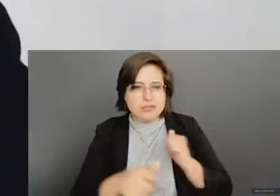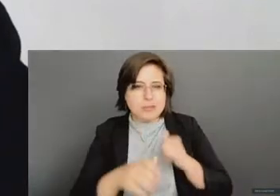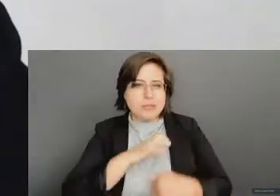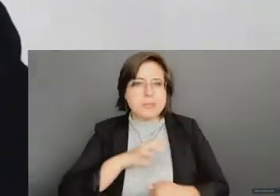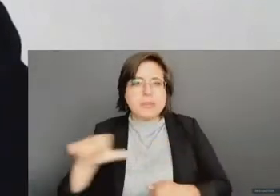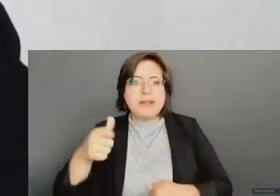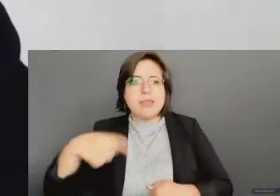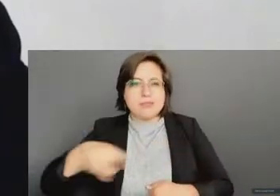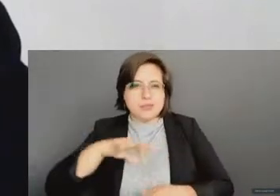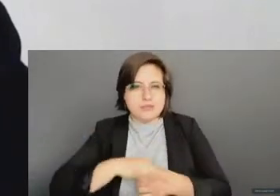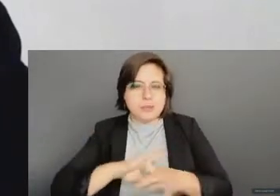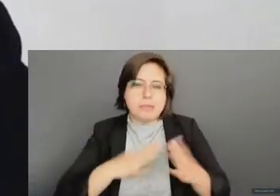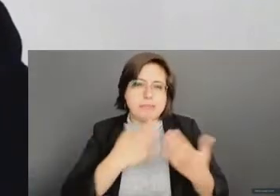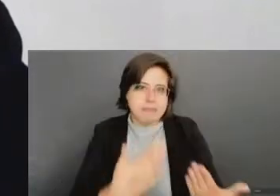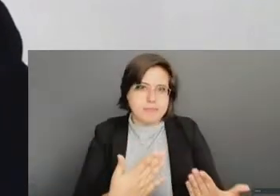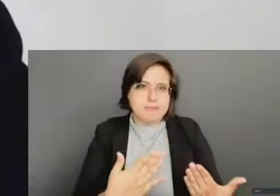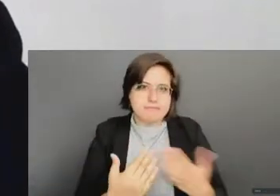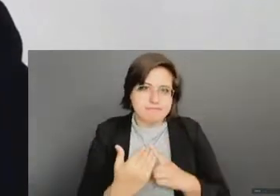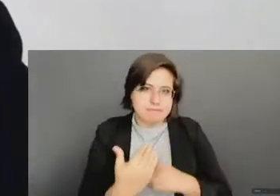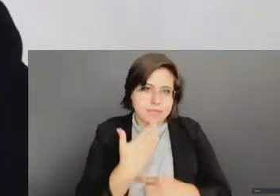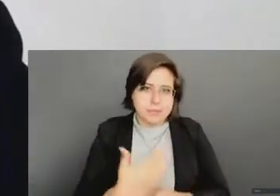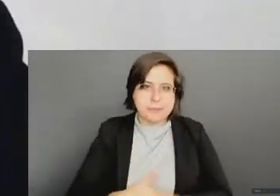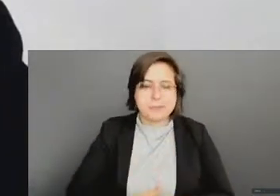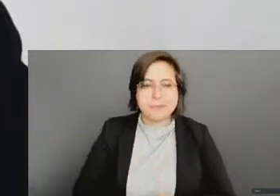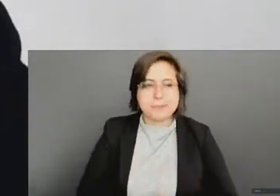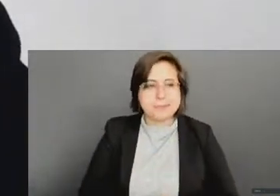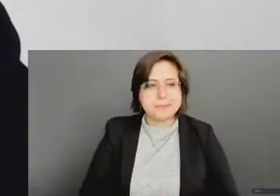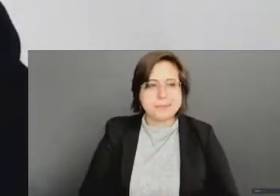to vote on, but thank you for that.